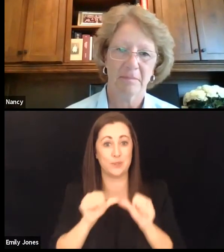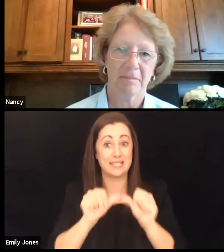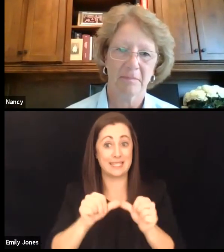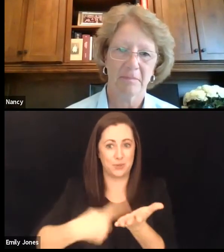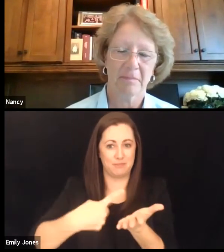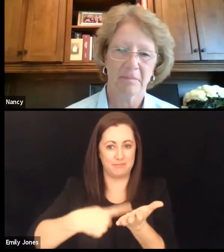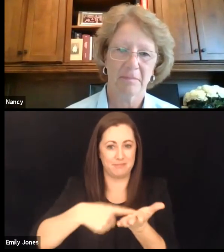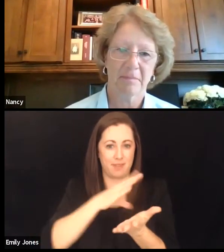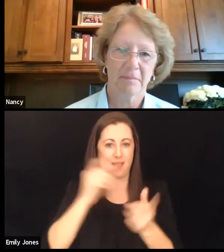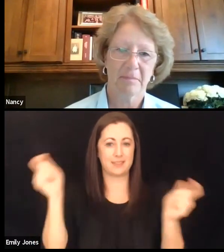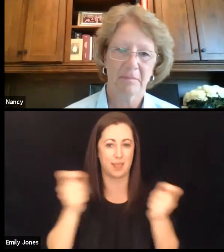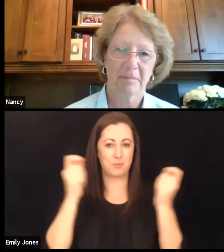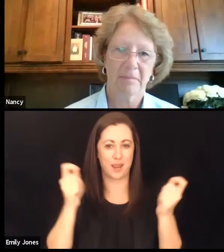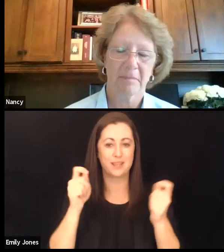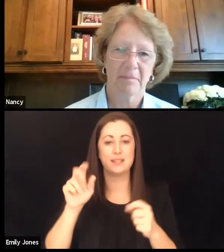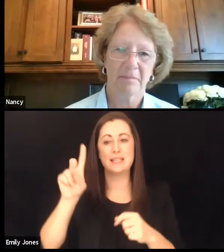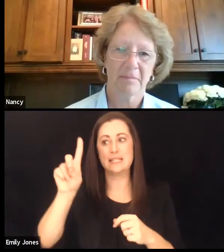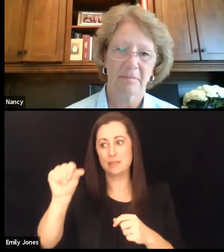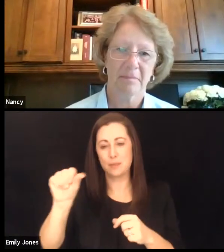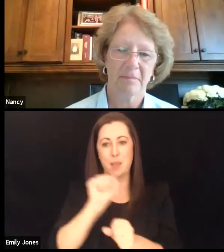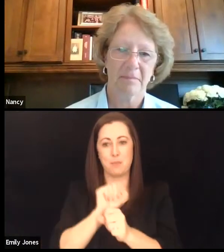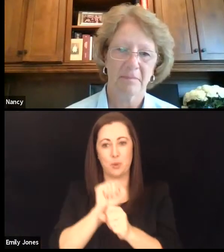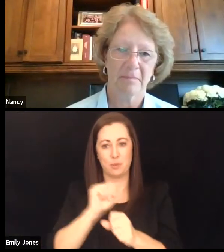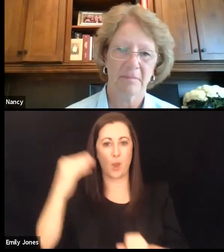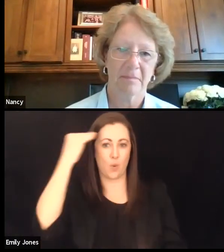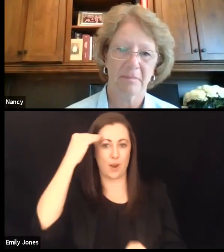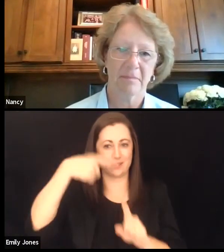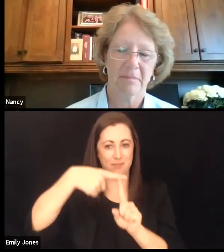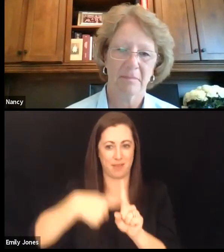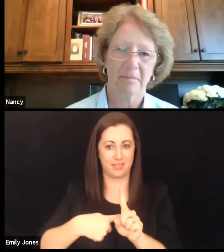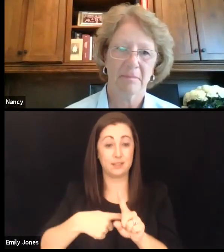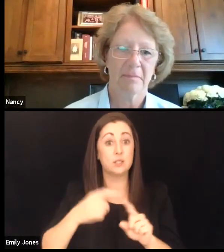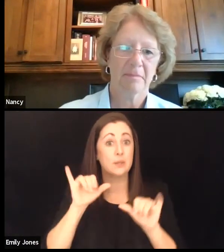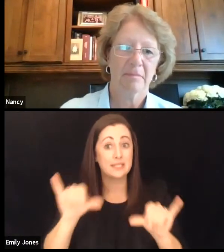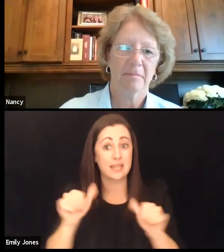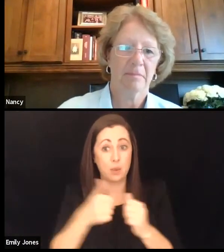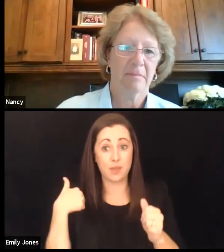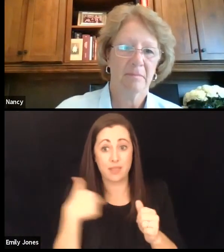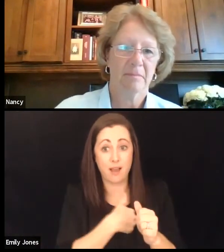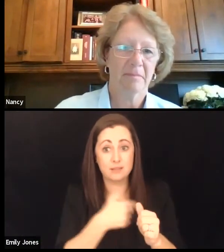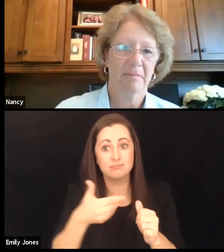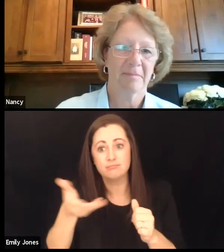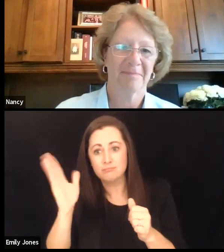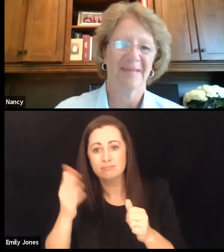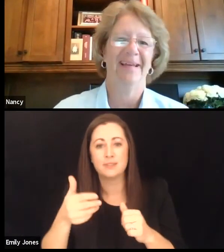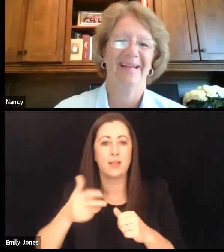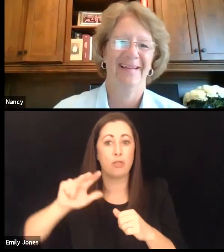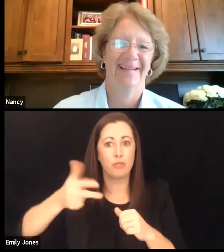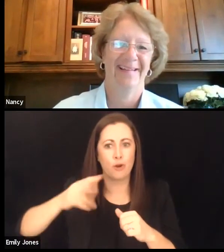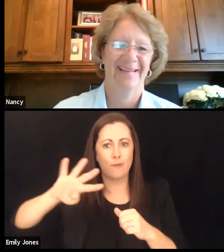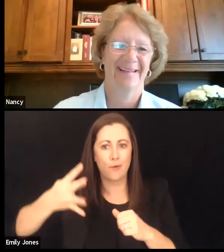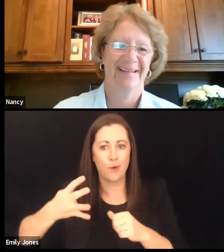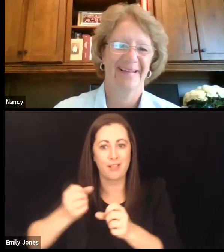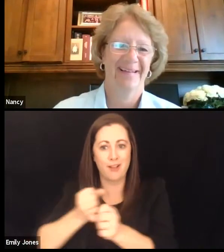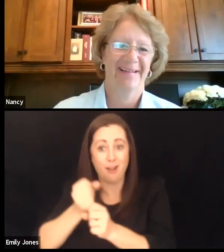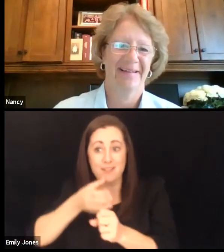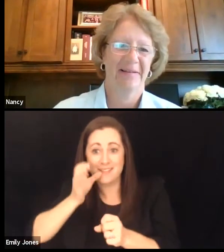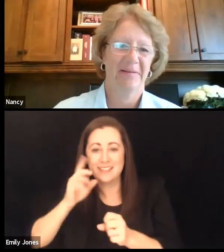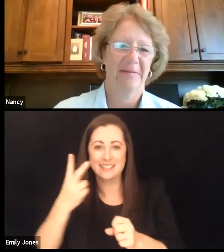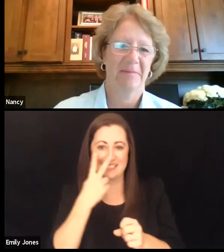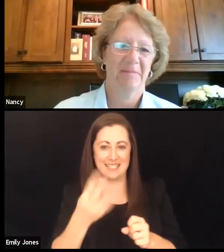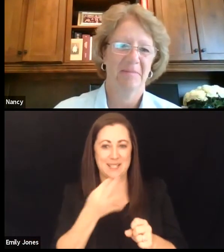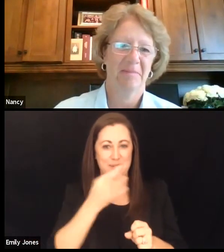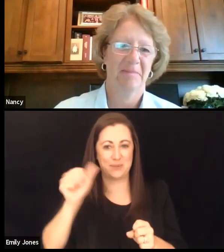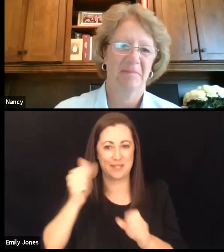celebration of Disability Employment Awareness Month. So be sure that you hang with us. Great time to go get that third or fourth cup of coffee, and we'll see you in just about 10